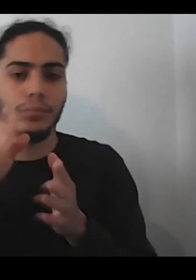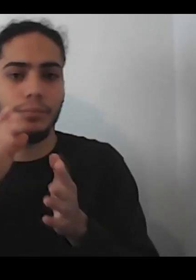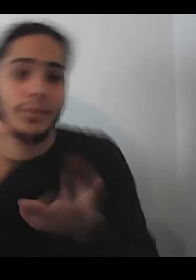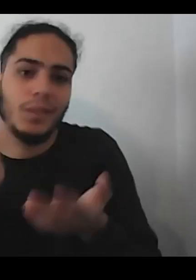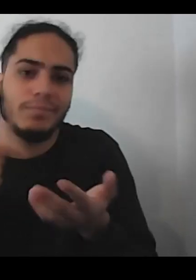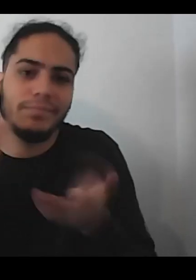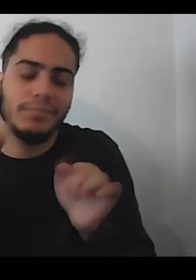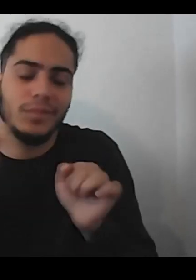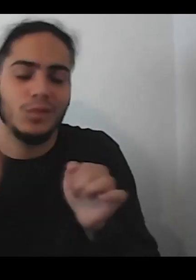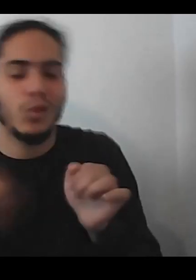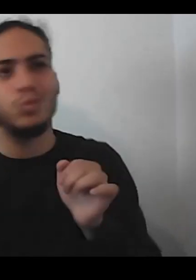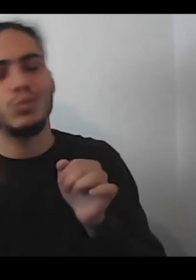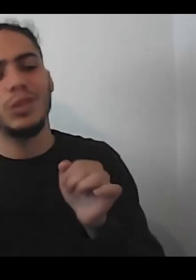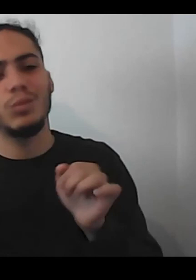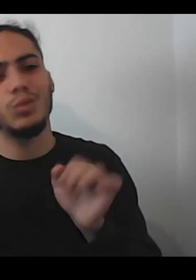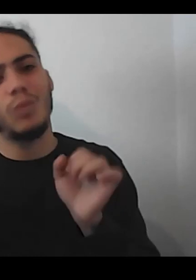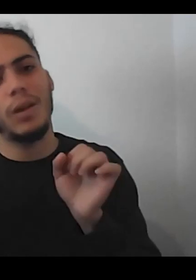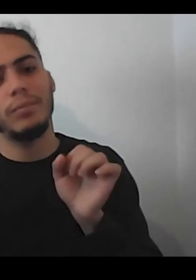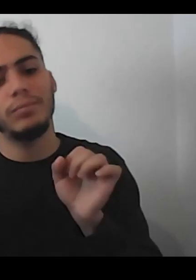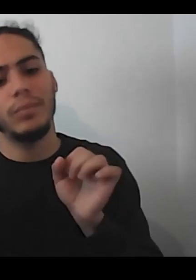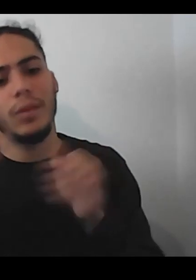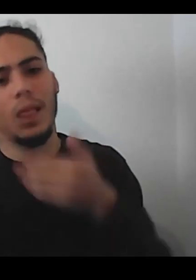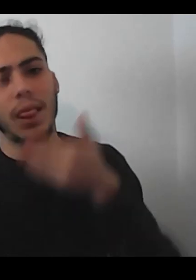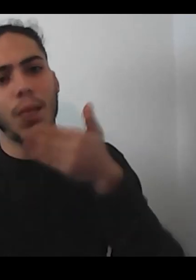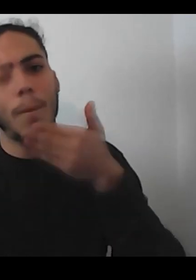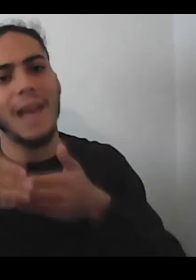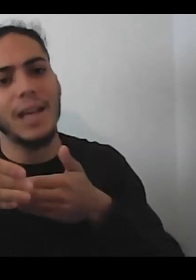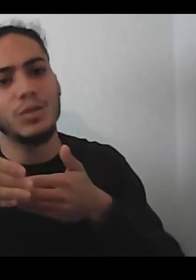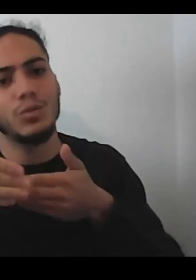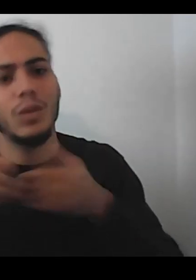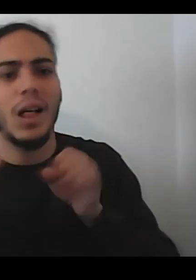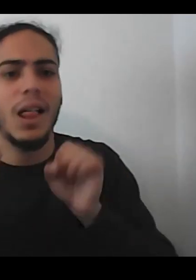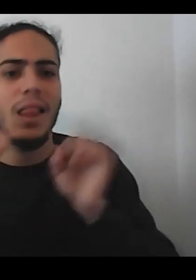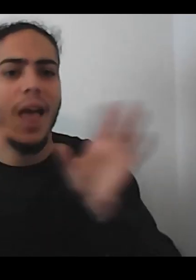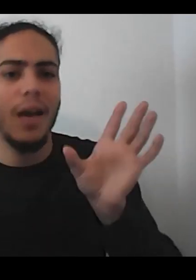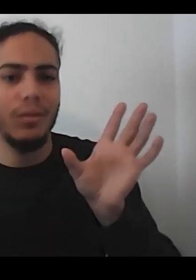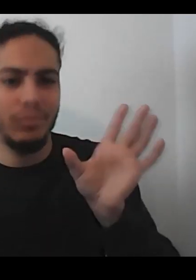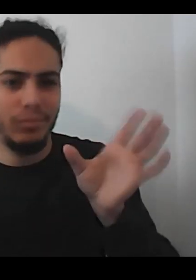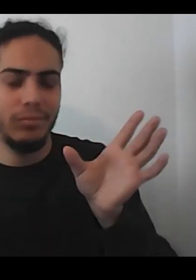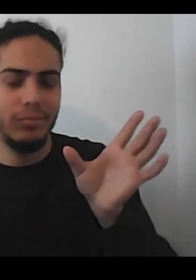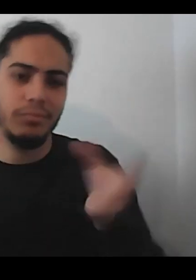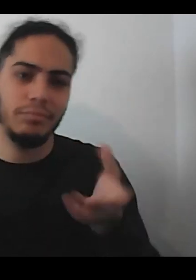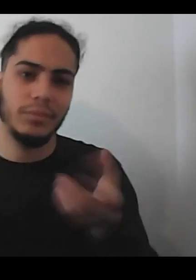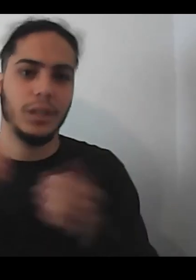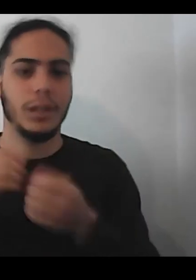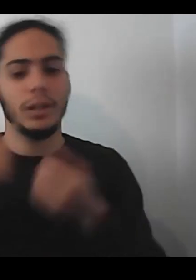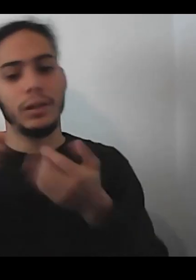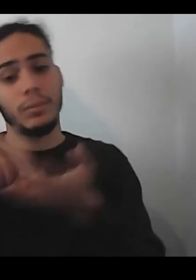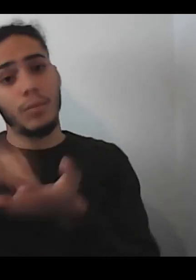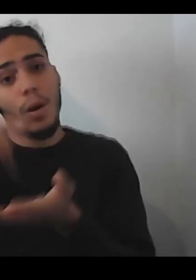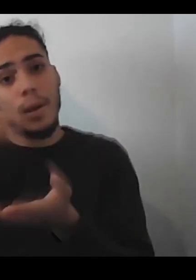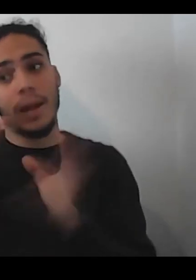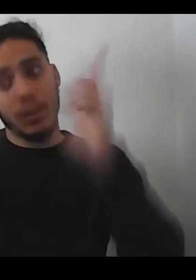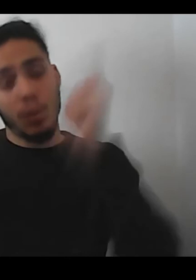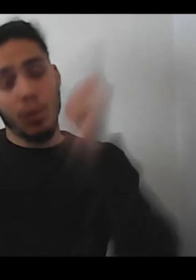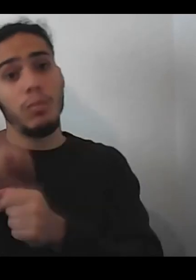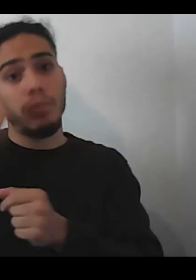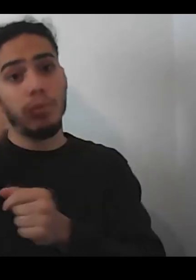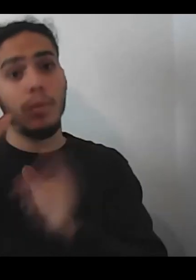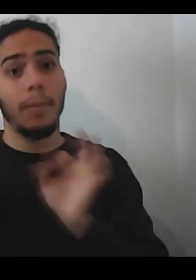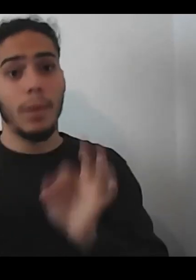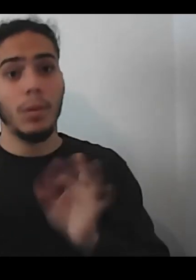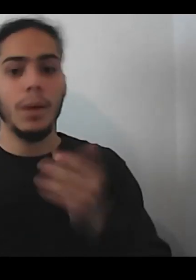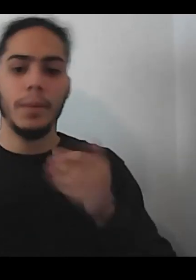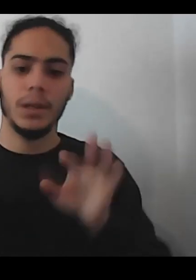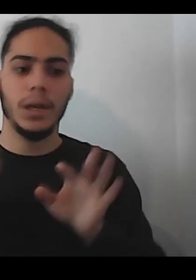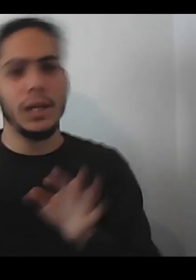clear deadline that we can commit to for this type of avatar. But yes, that is one of the main